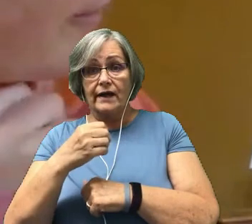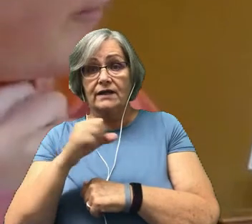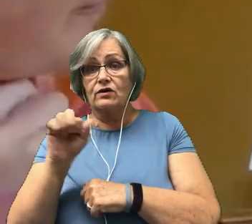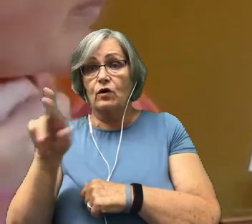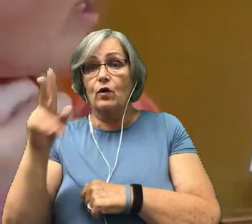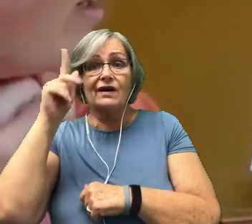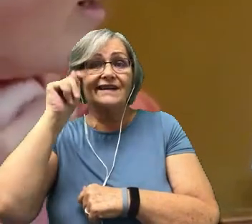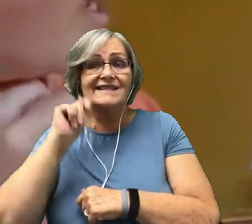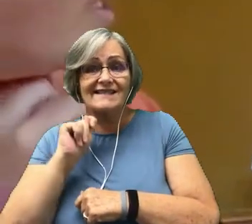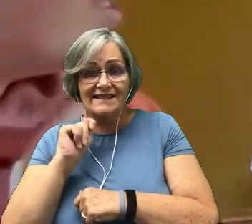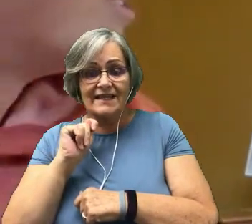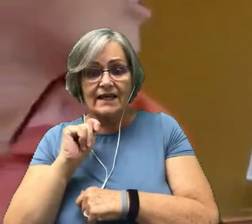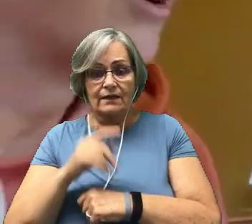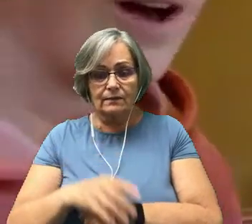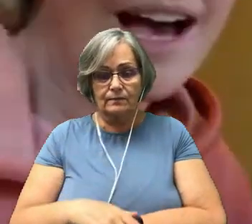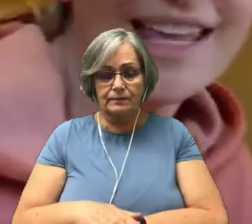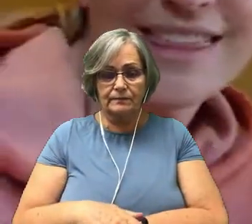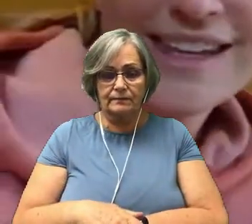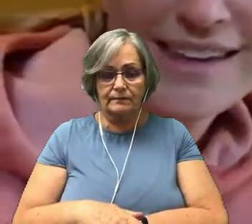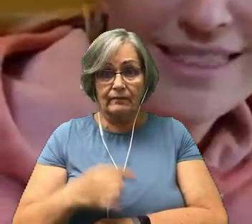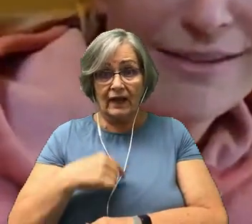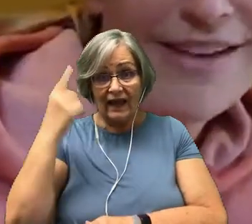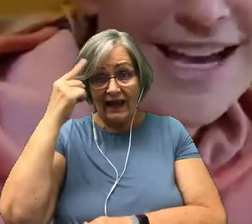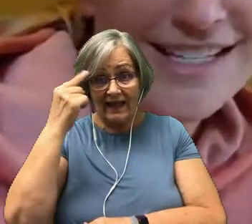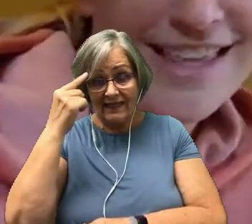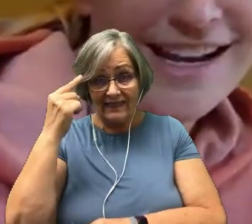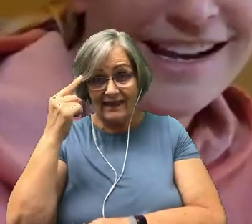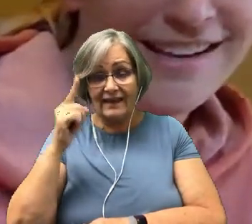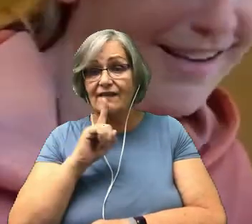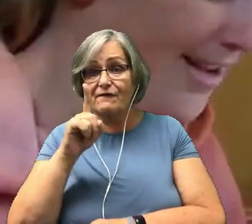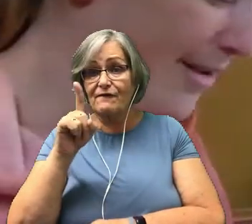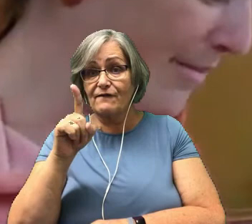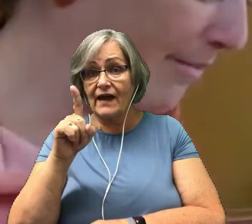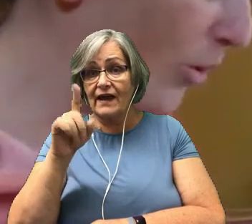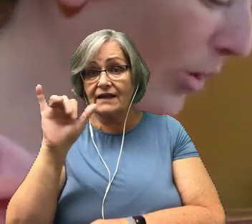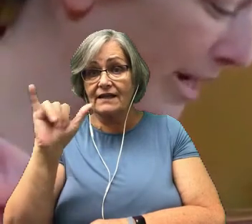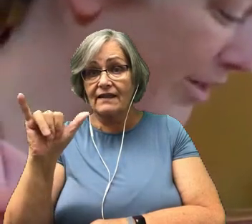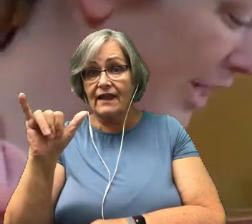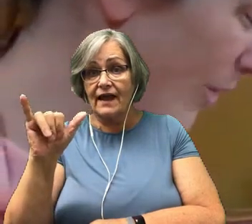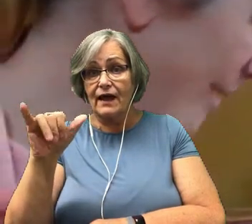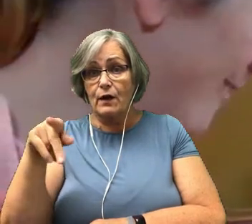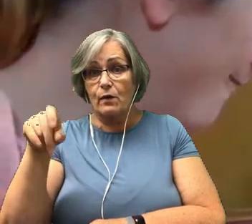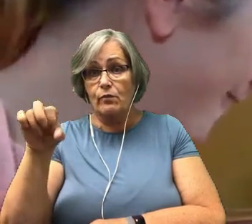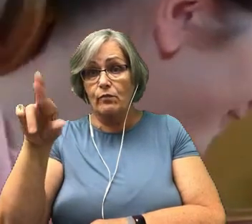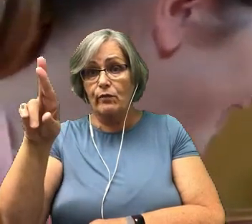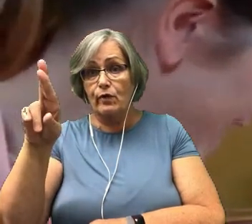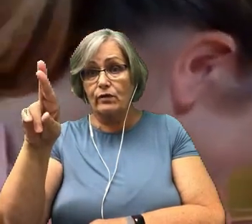fur. Okay, so I think the fact that polar bears can weigh